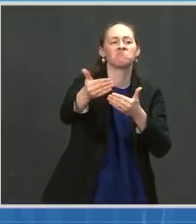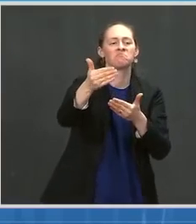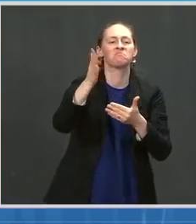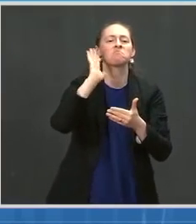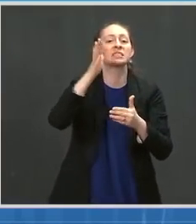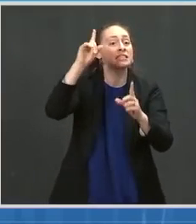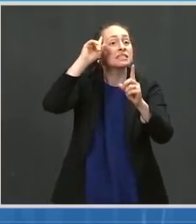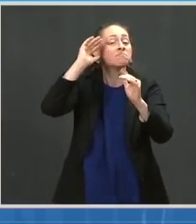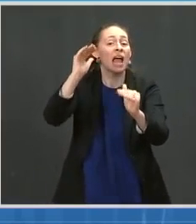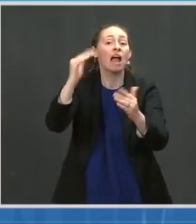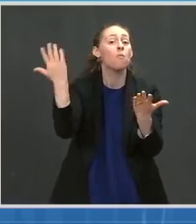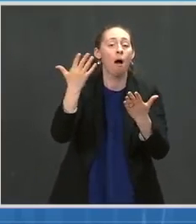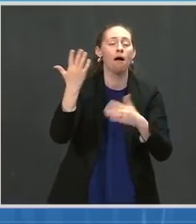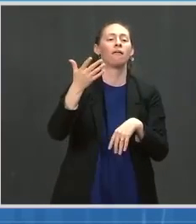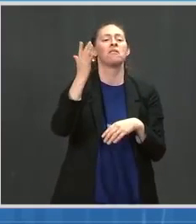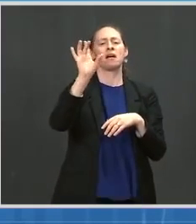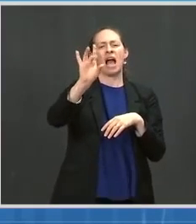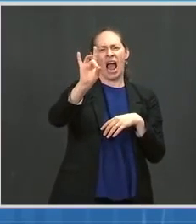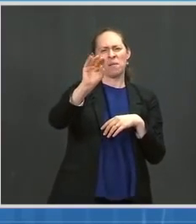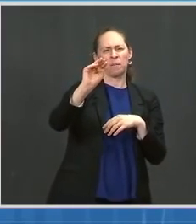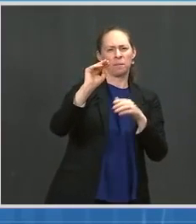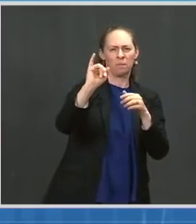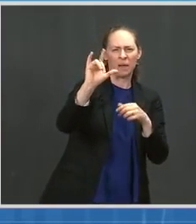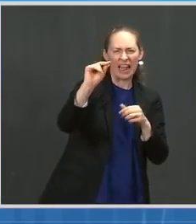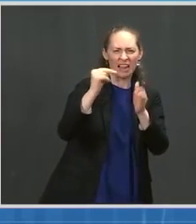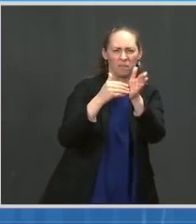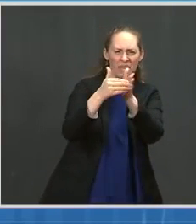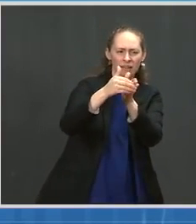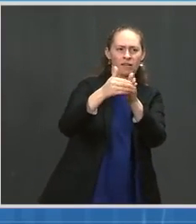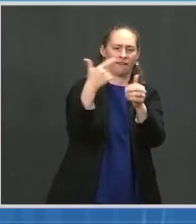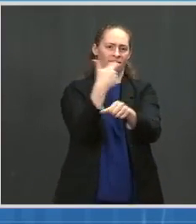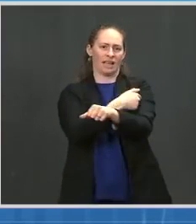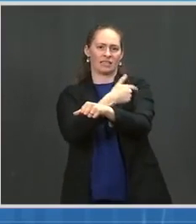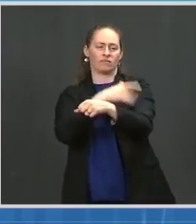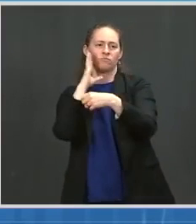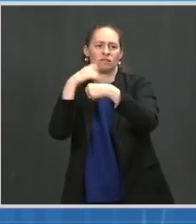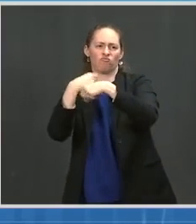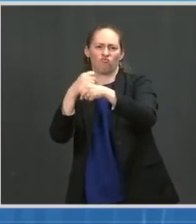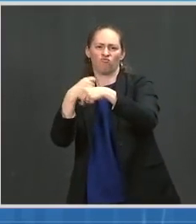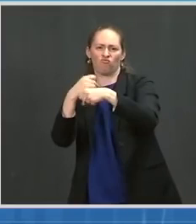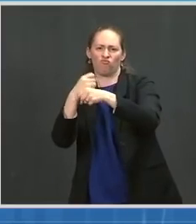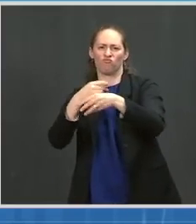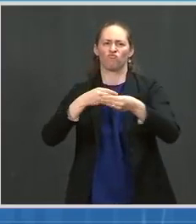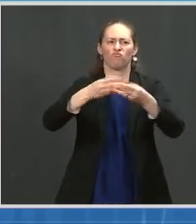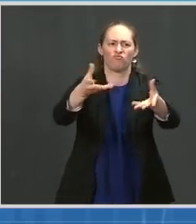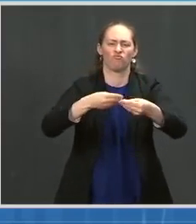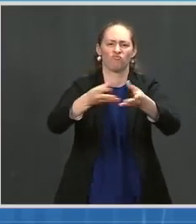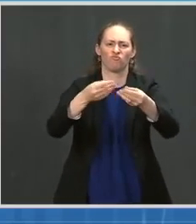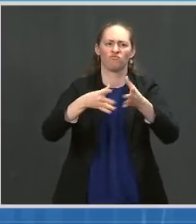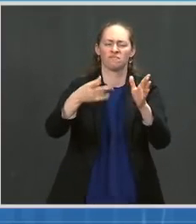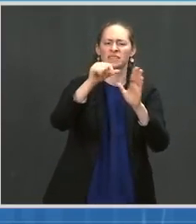million weekly doses in total across state and federal channels later in April.